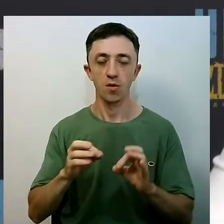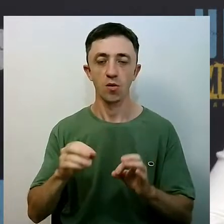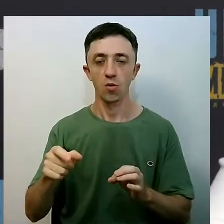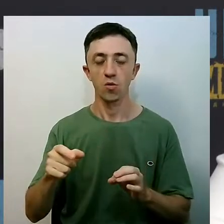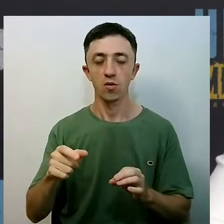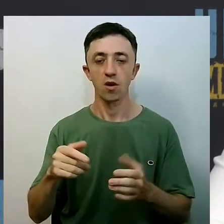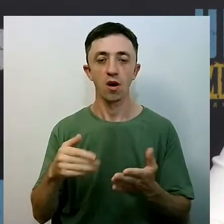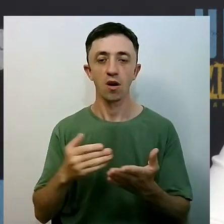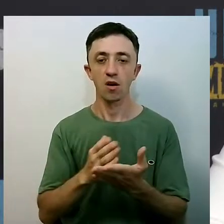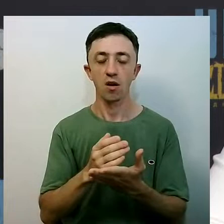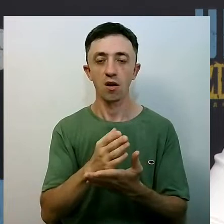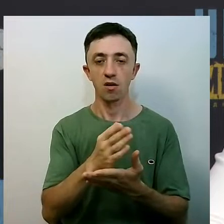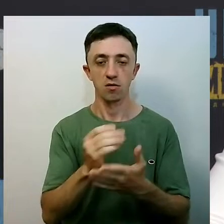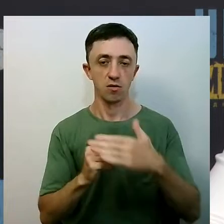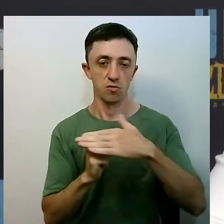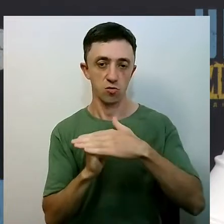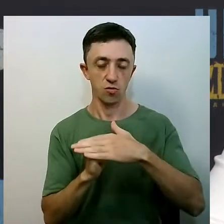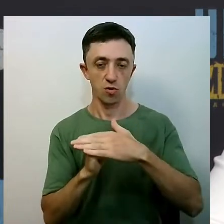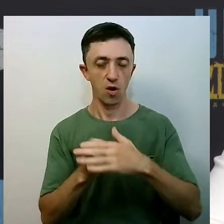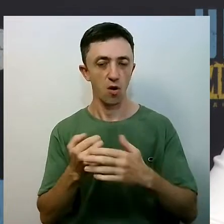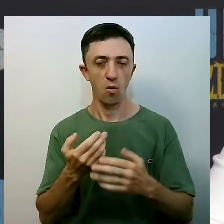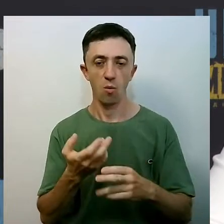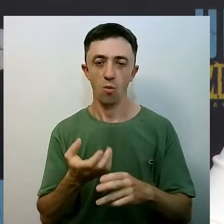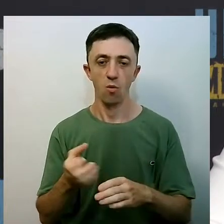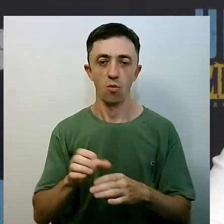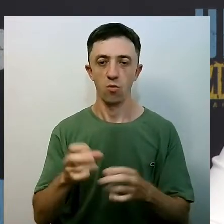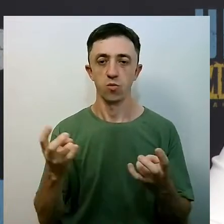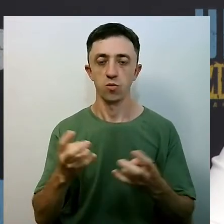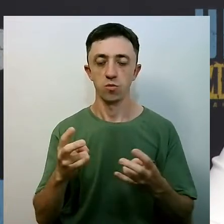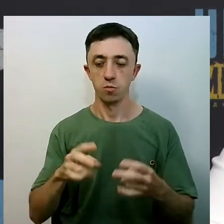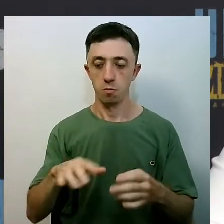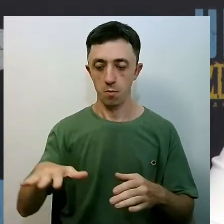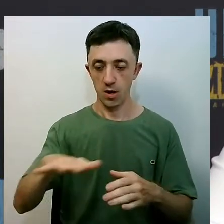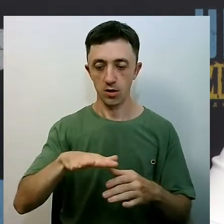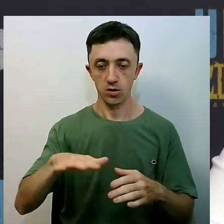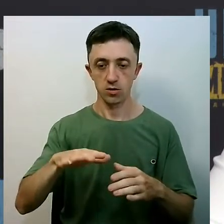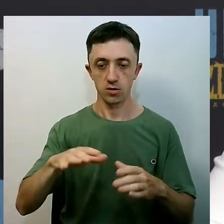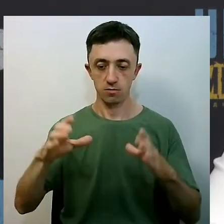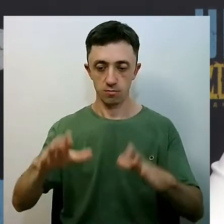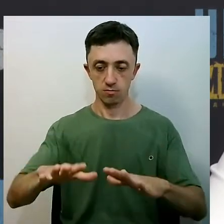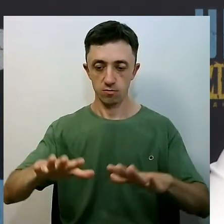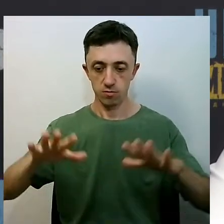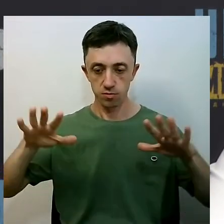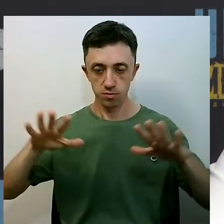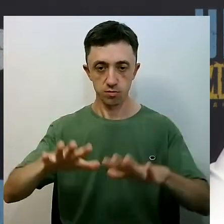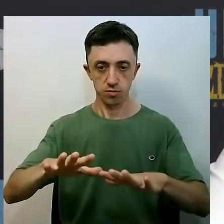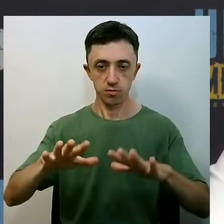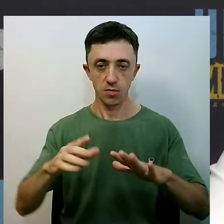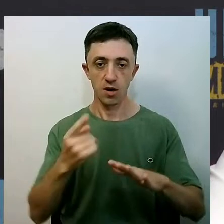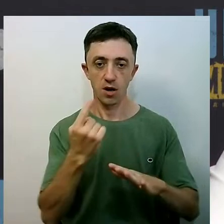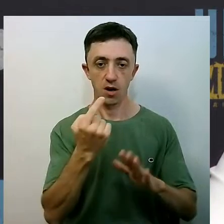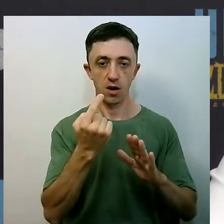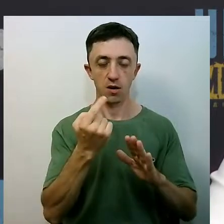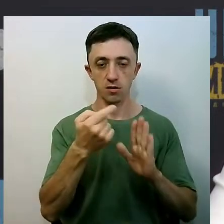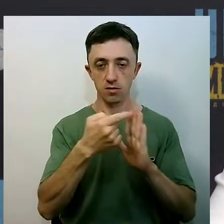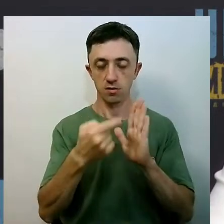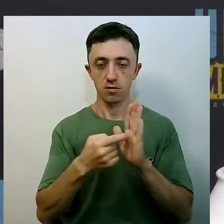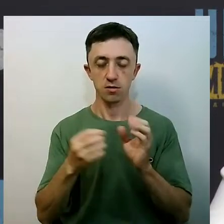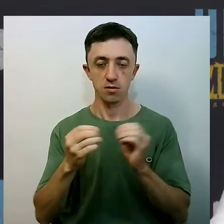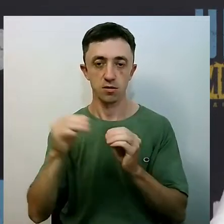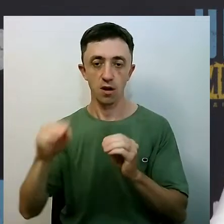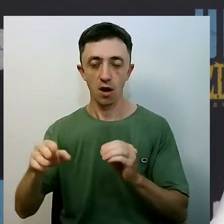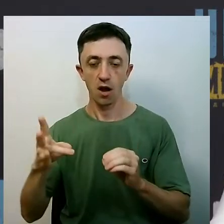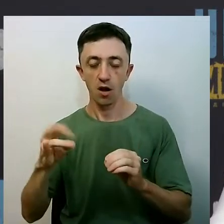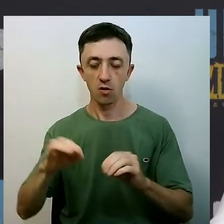And I've mentioned the development of maps. For such plans, it is very important. The scale is